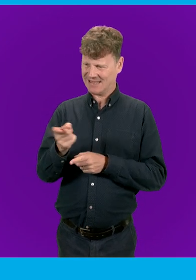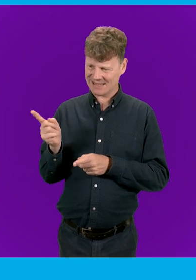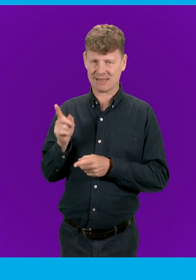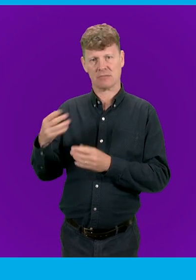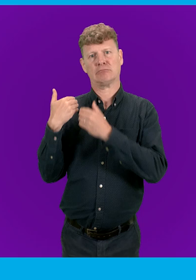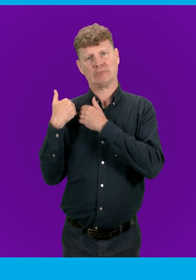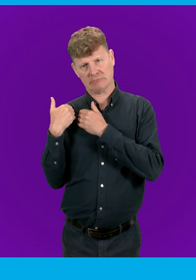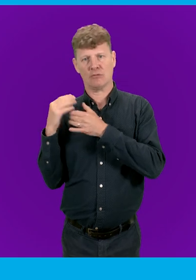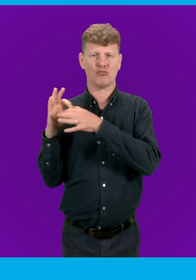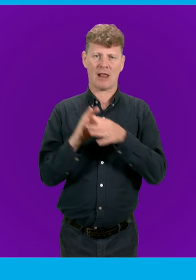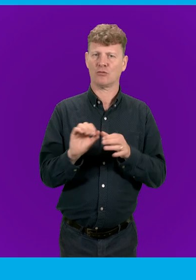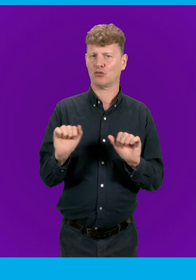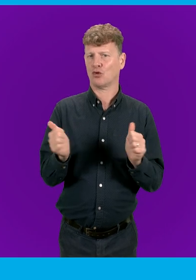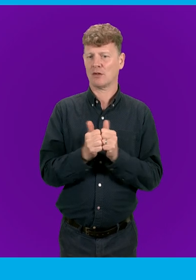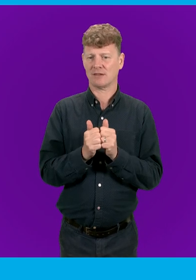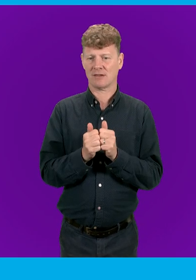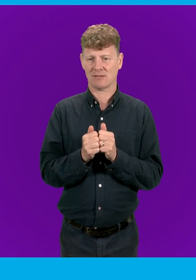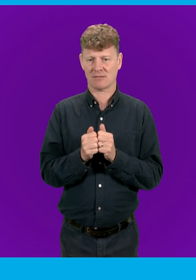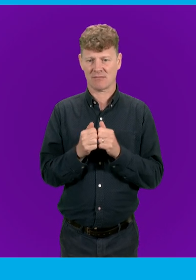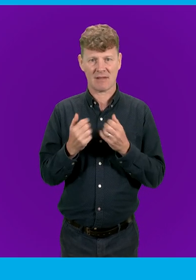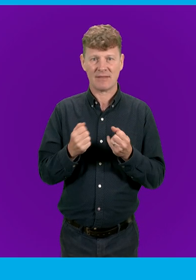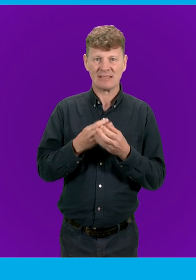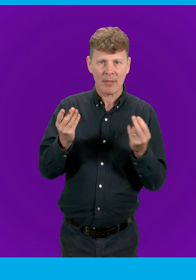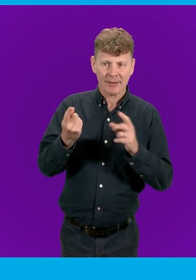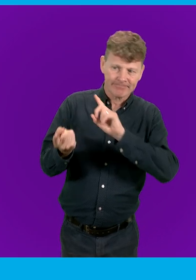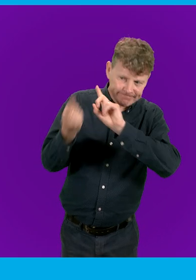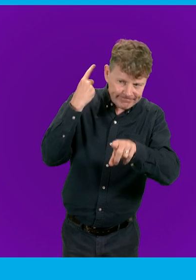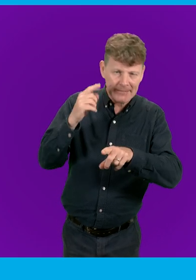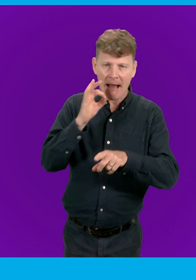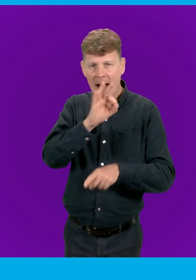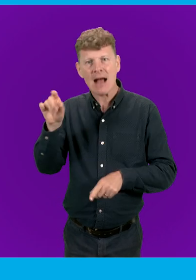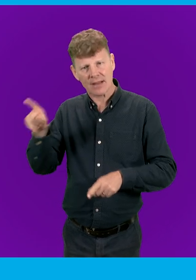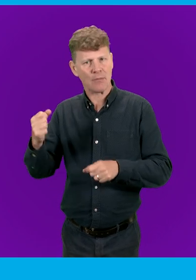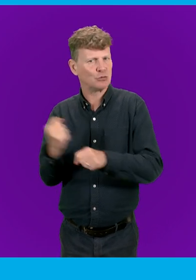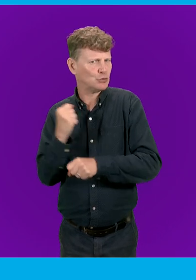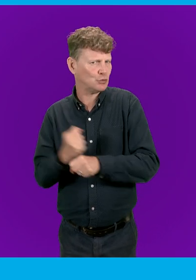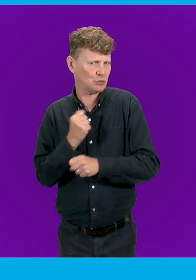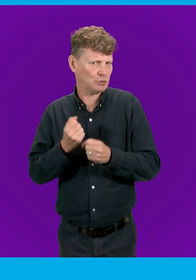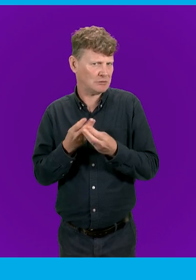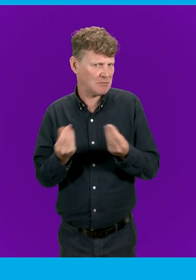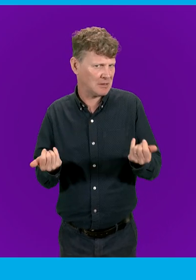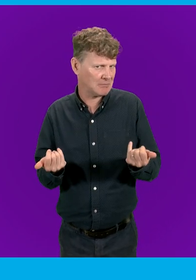on the topic of consent? Is there an ask here, a call to action from our members of Parliament?